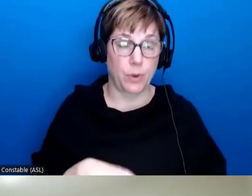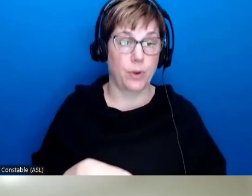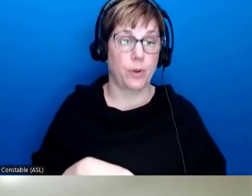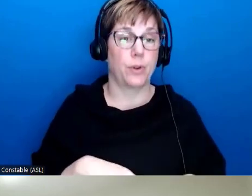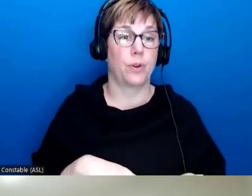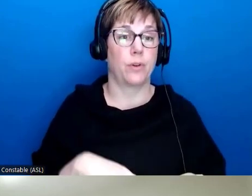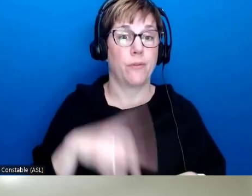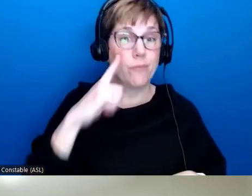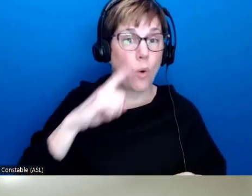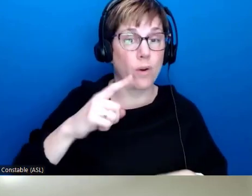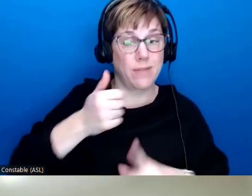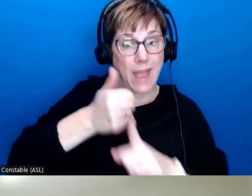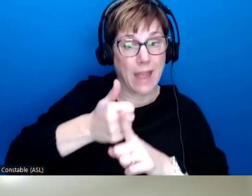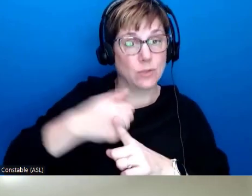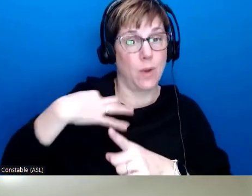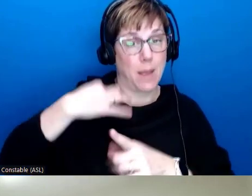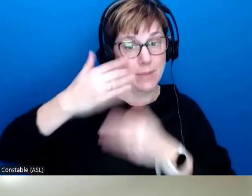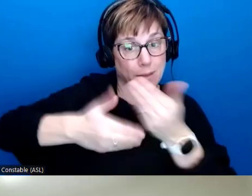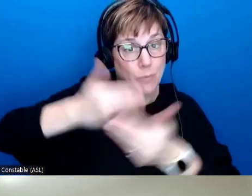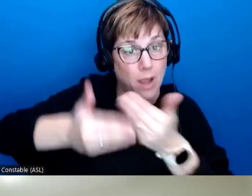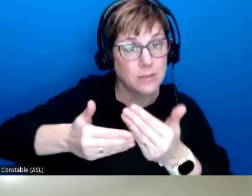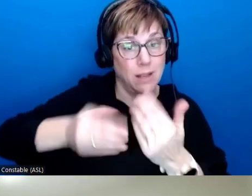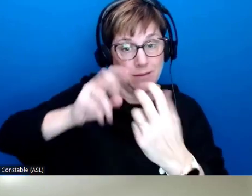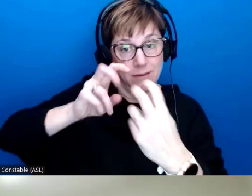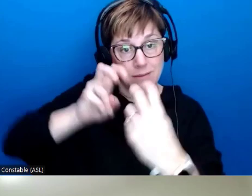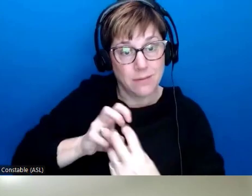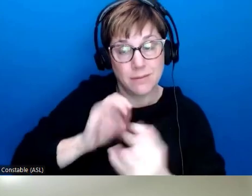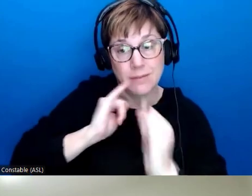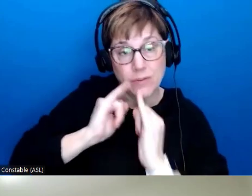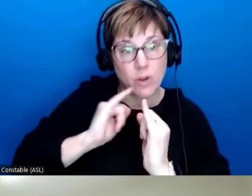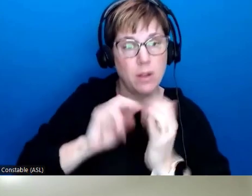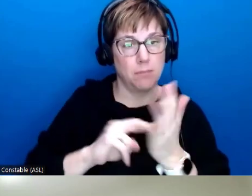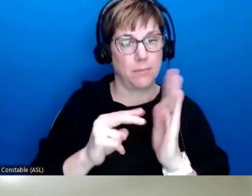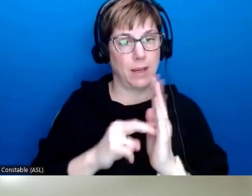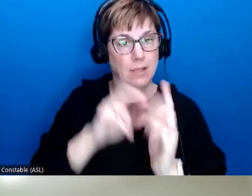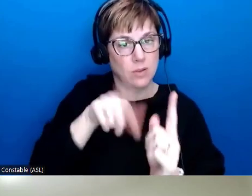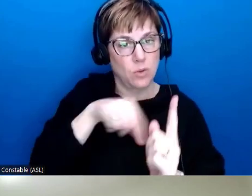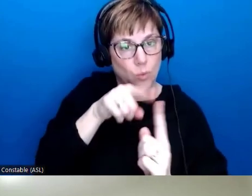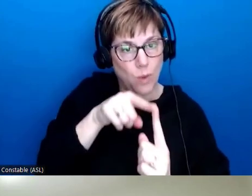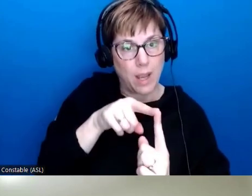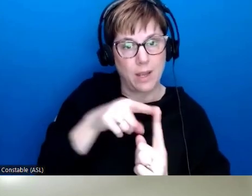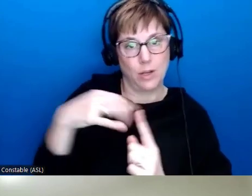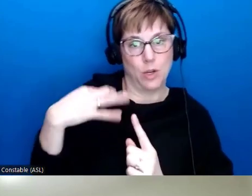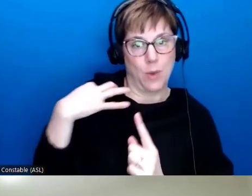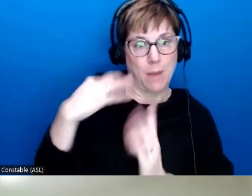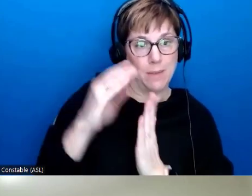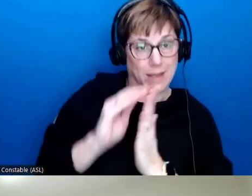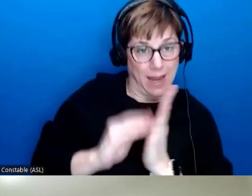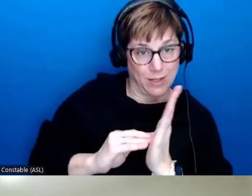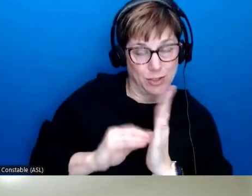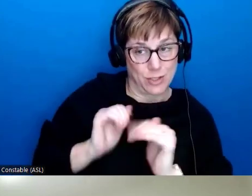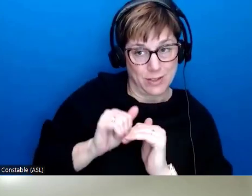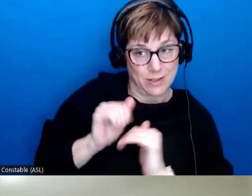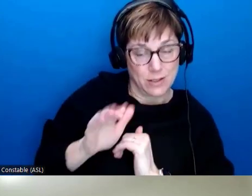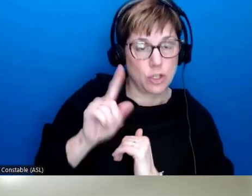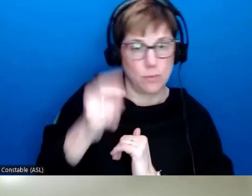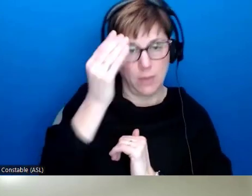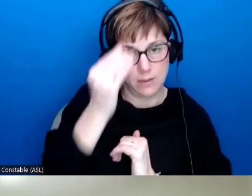a job just to sit through the interview, then you're going to have to disclose it at the time of the job application. We